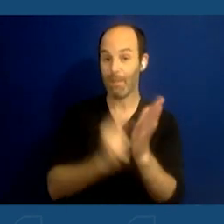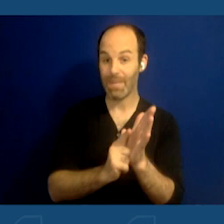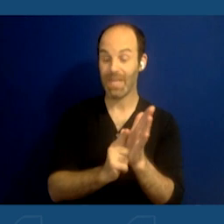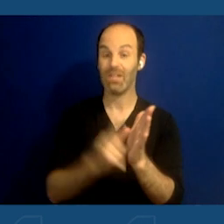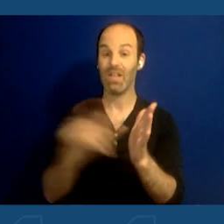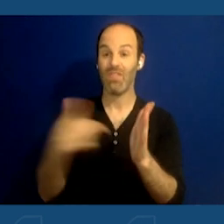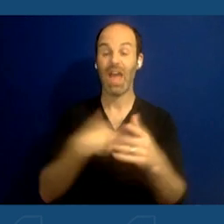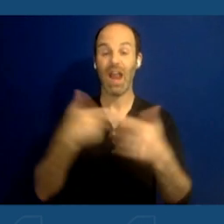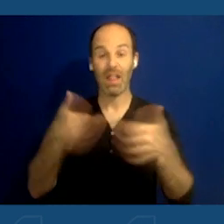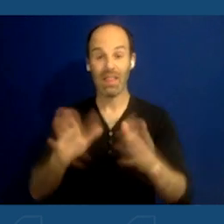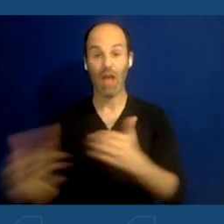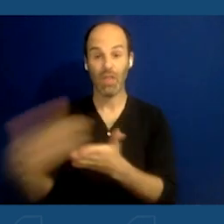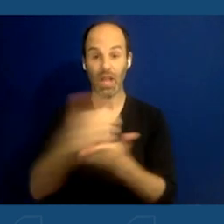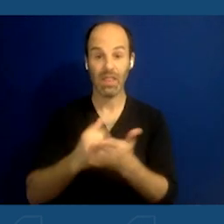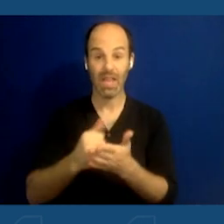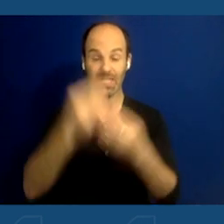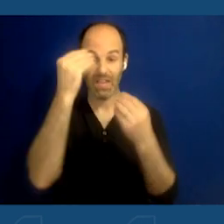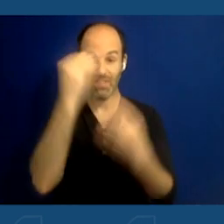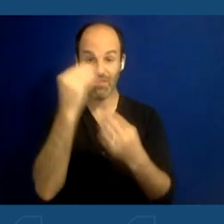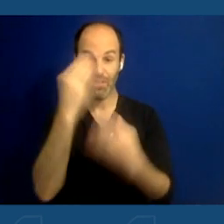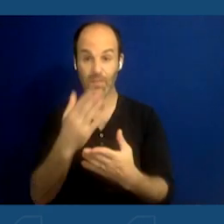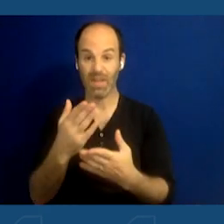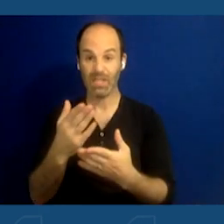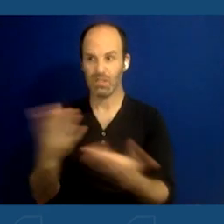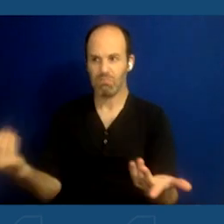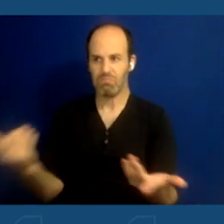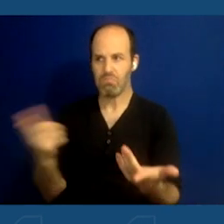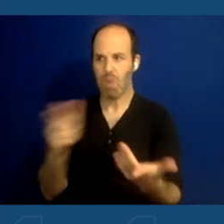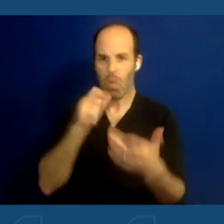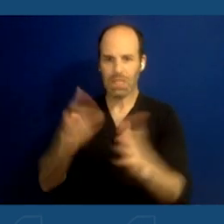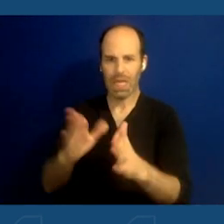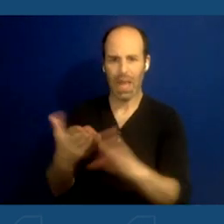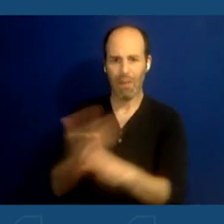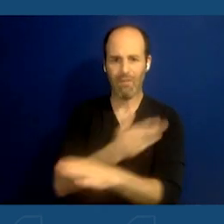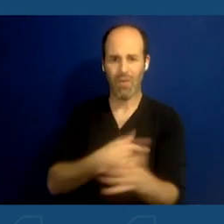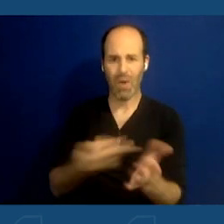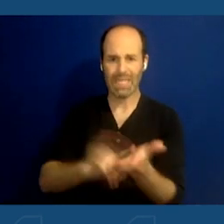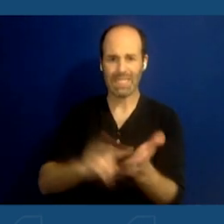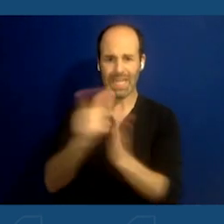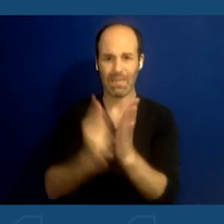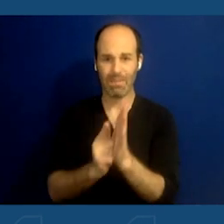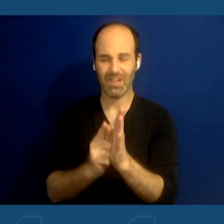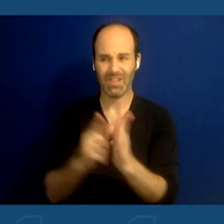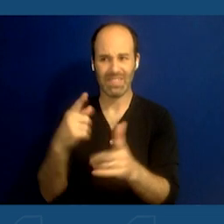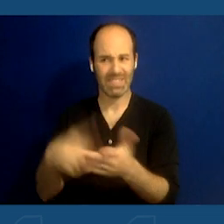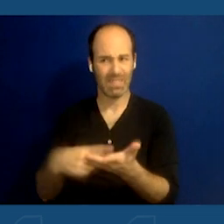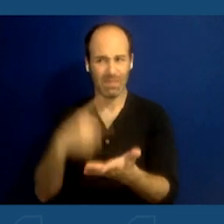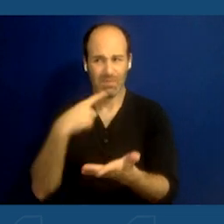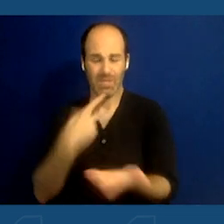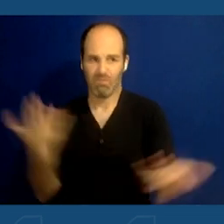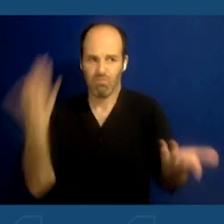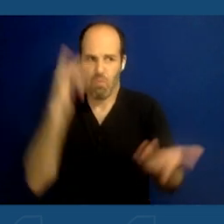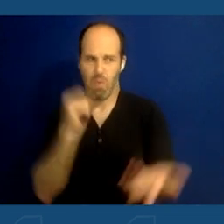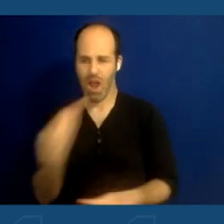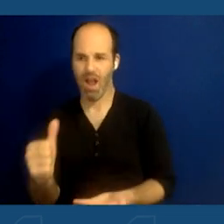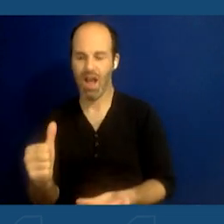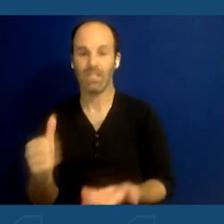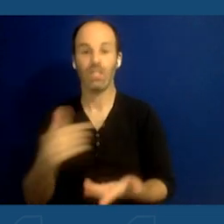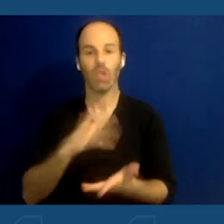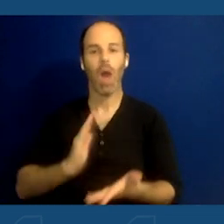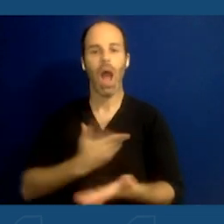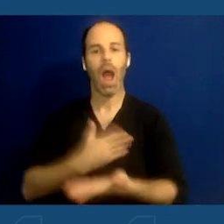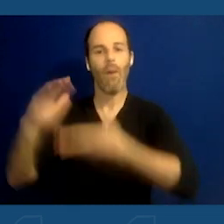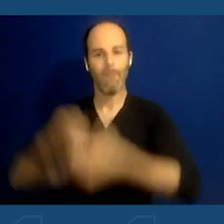until I signed a bill. Sometimes you just have to say, why? Why not? Why can't we fix this? And so our partners are working closely with us.